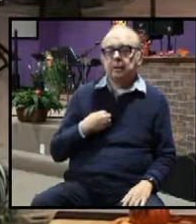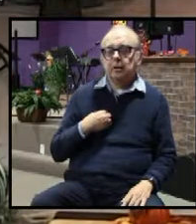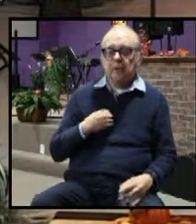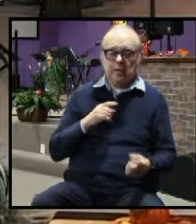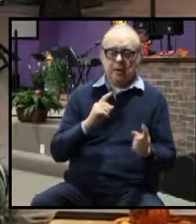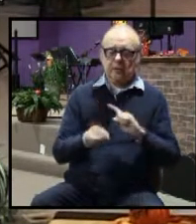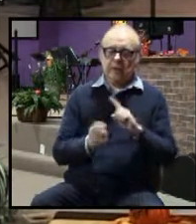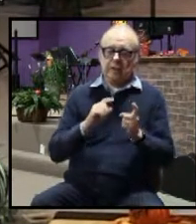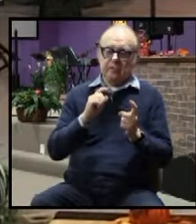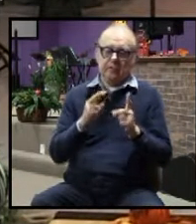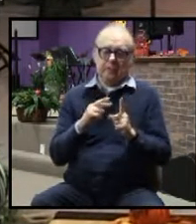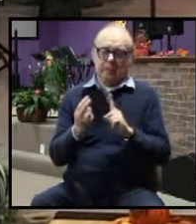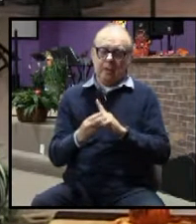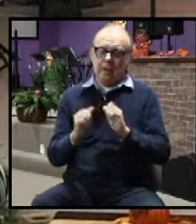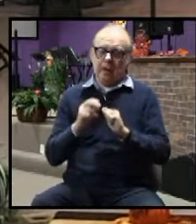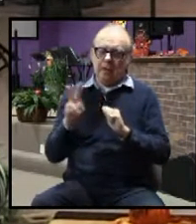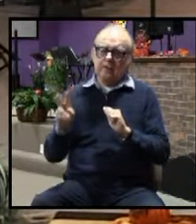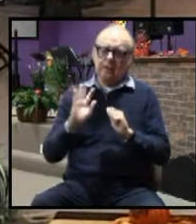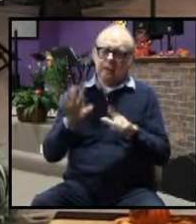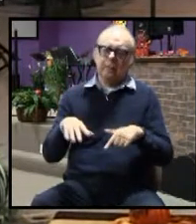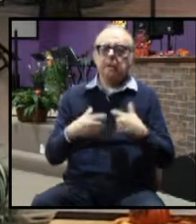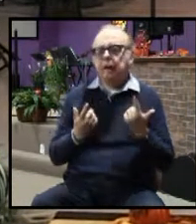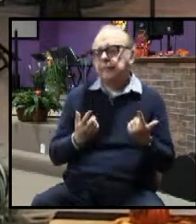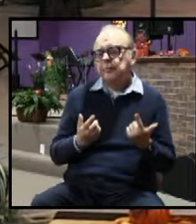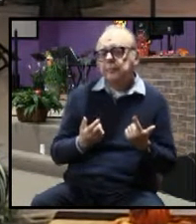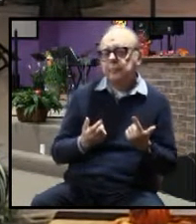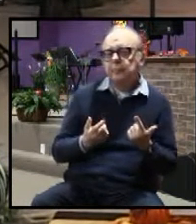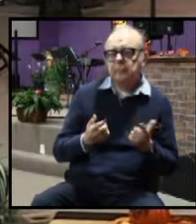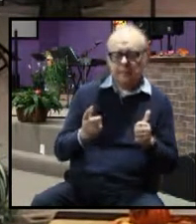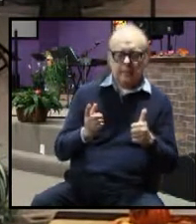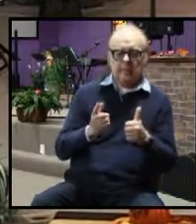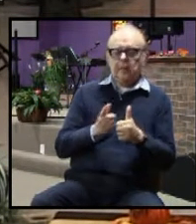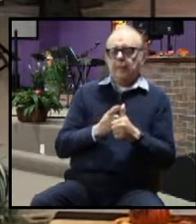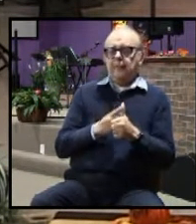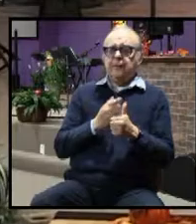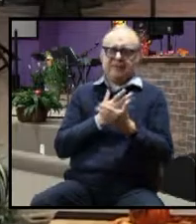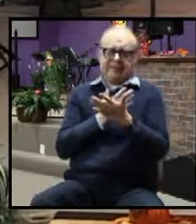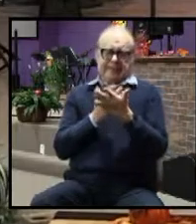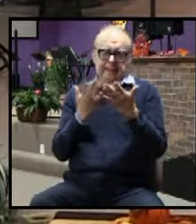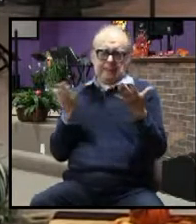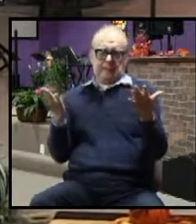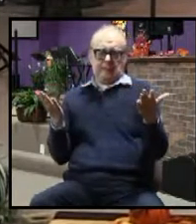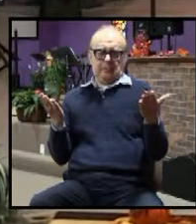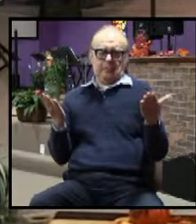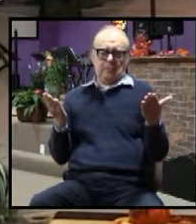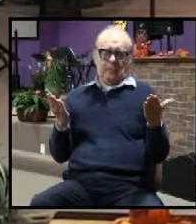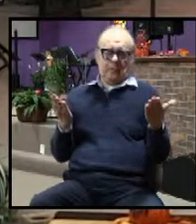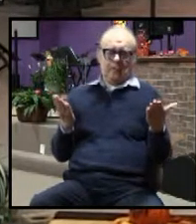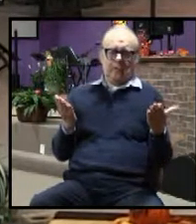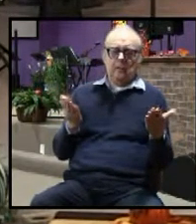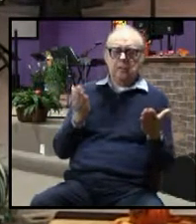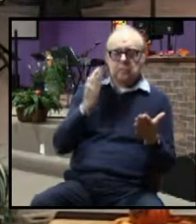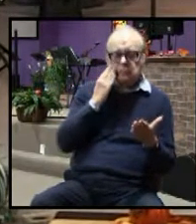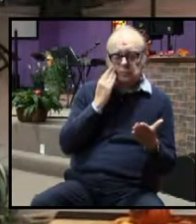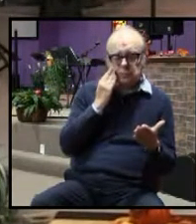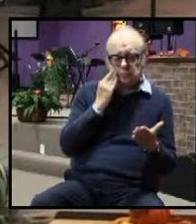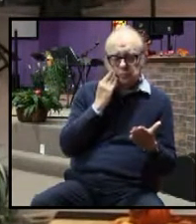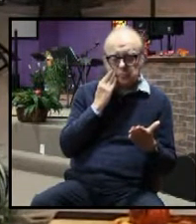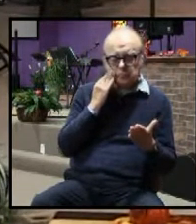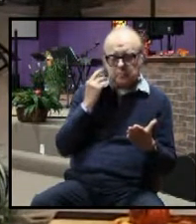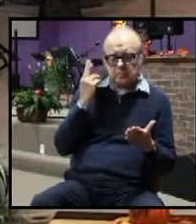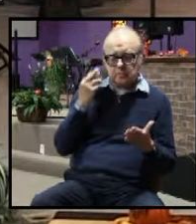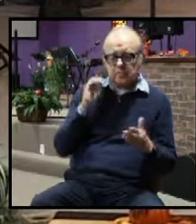Because you've got to change your point of view and how you look at your life. The first approach is to